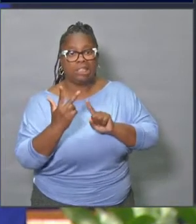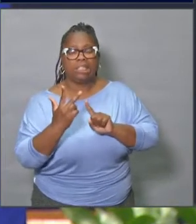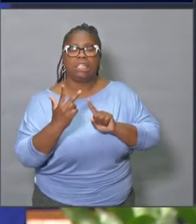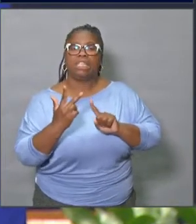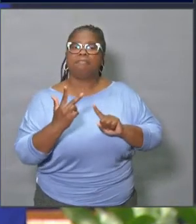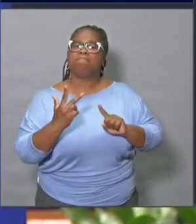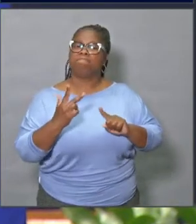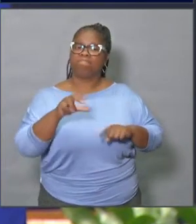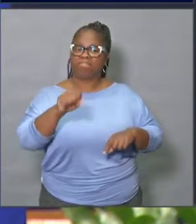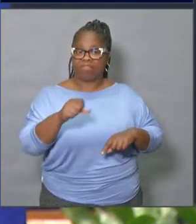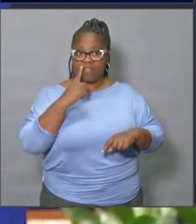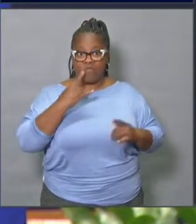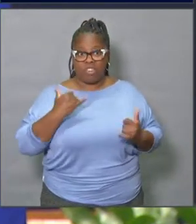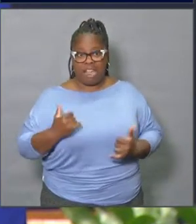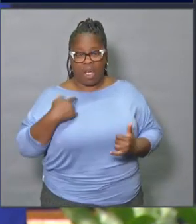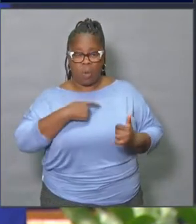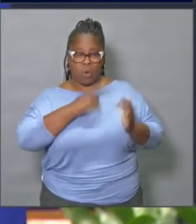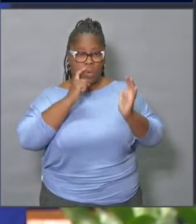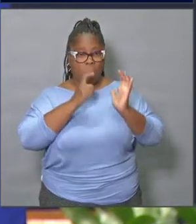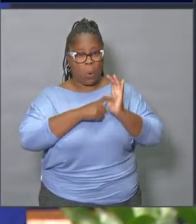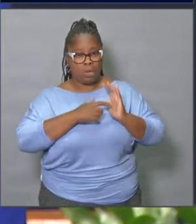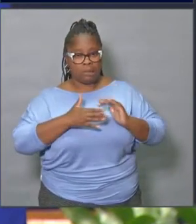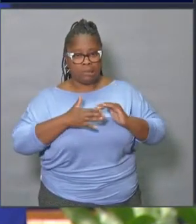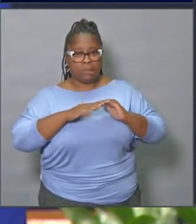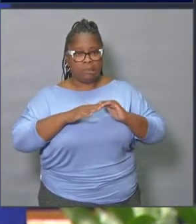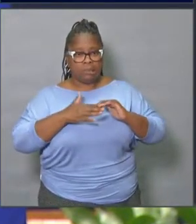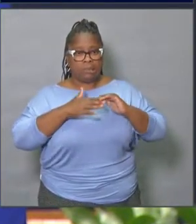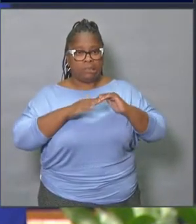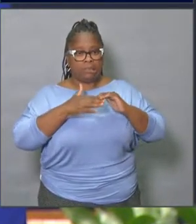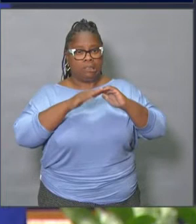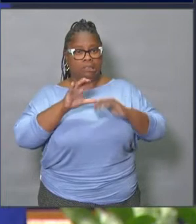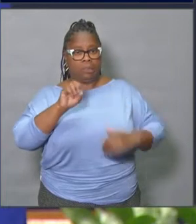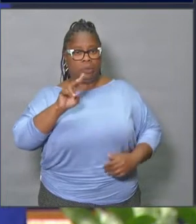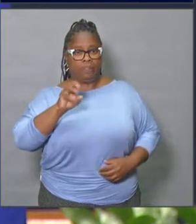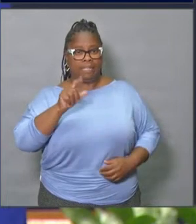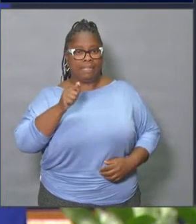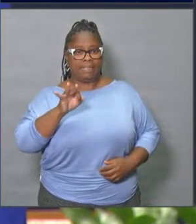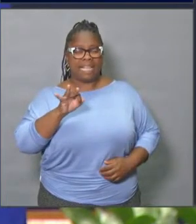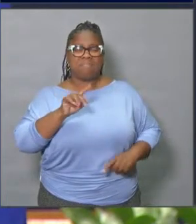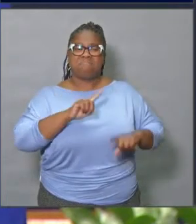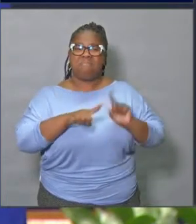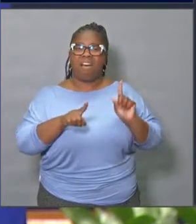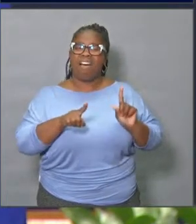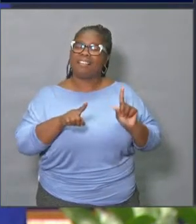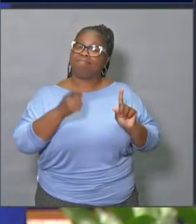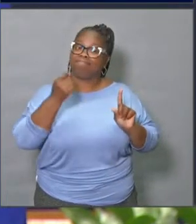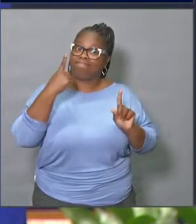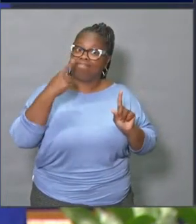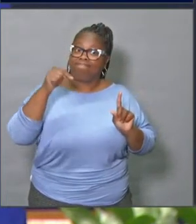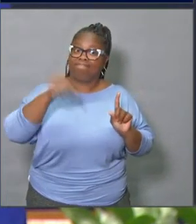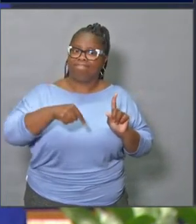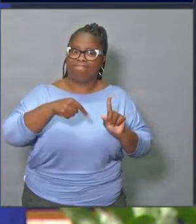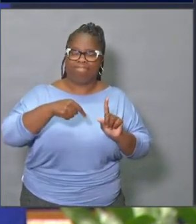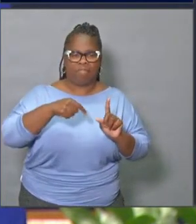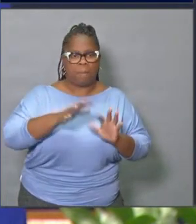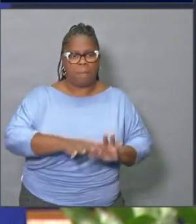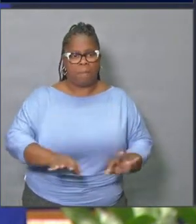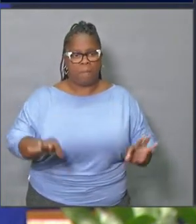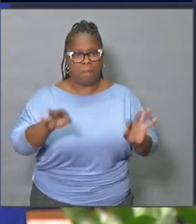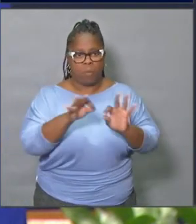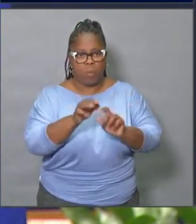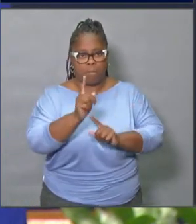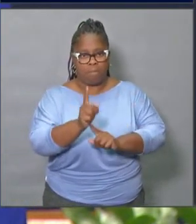in the spread of COVID-19, we are living in a very pivotal moment in history one that is asking for and